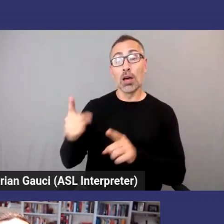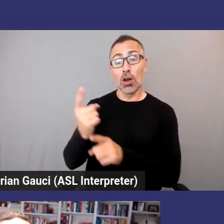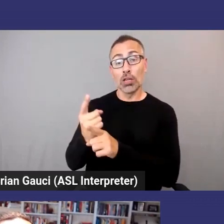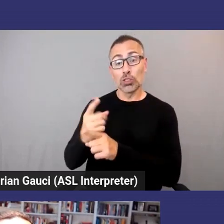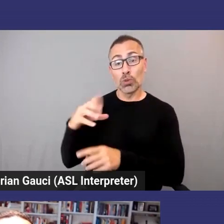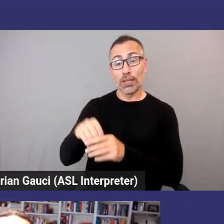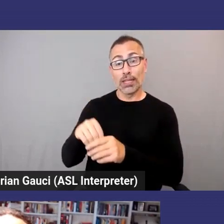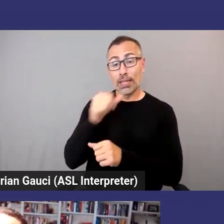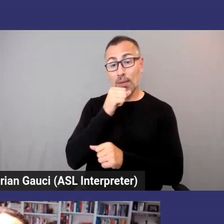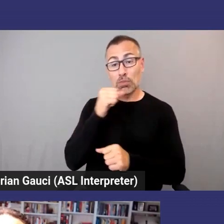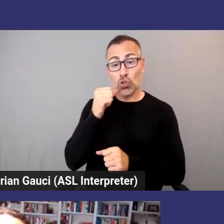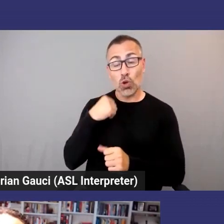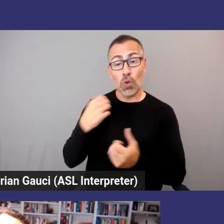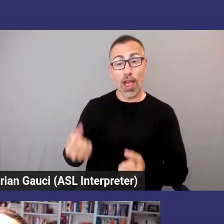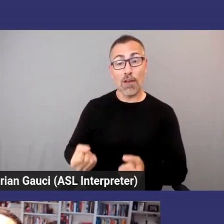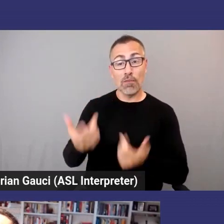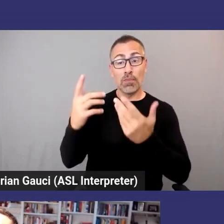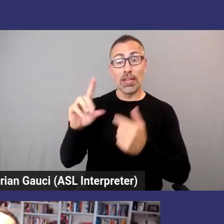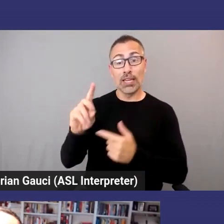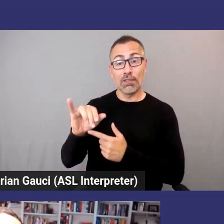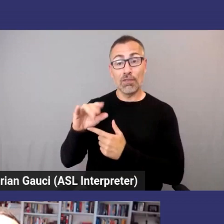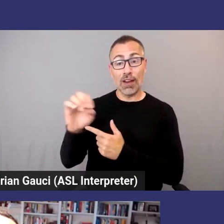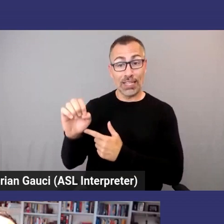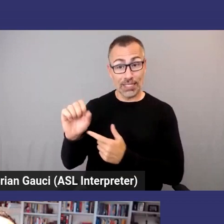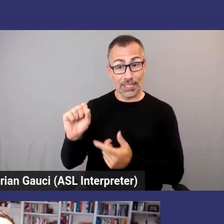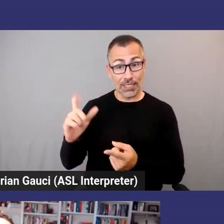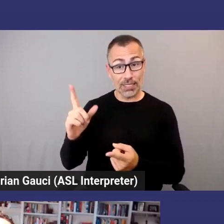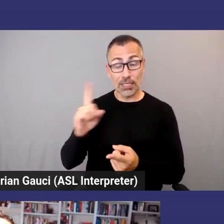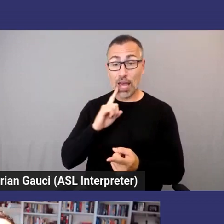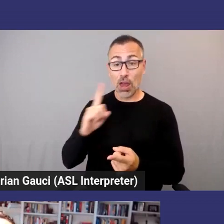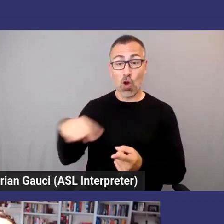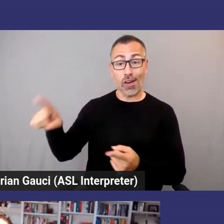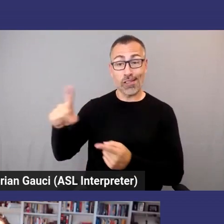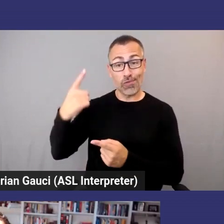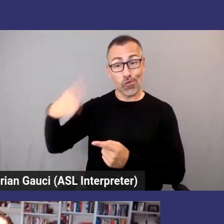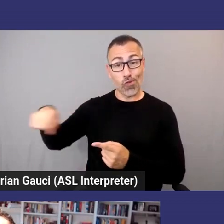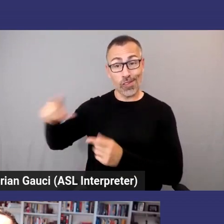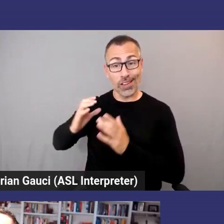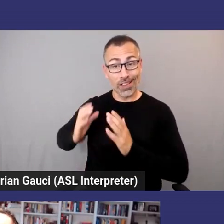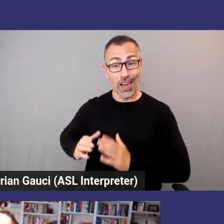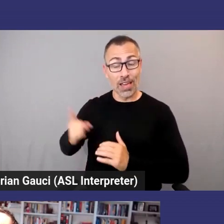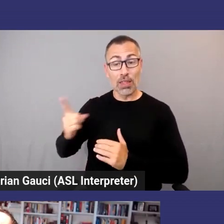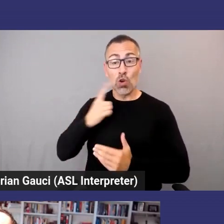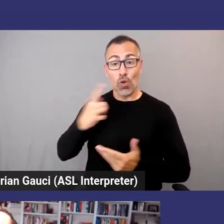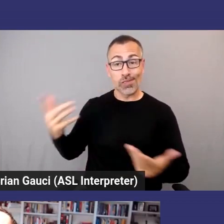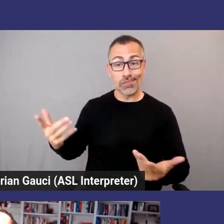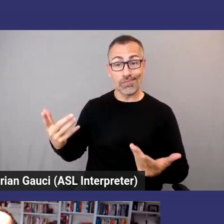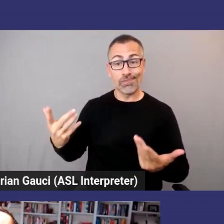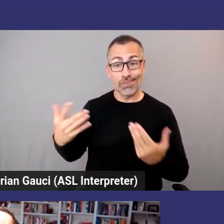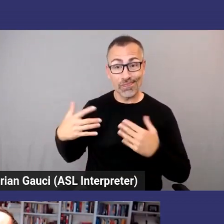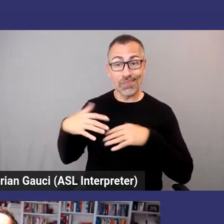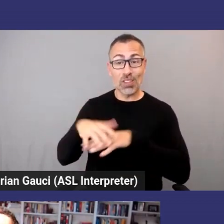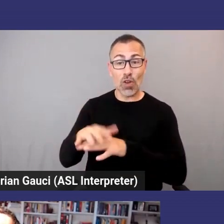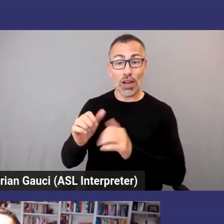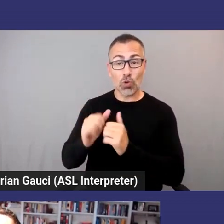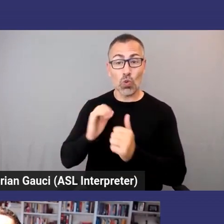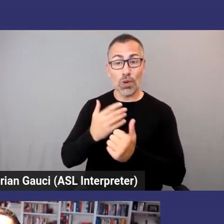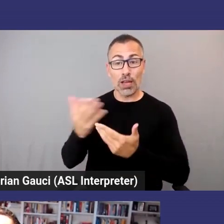of devices client side that are interacting with our services. So we can bring those two experiences